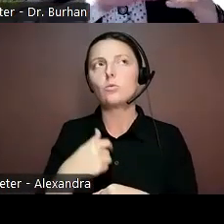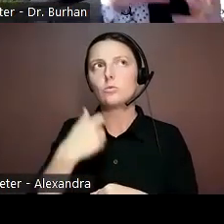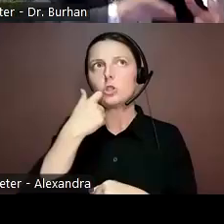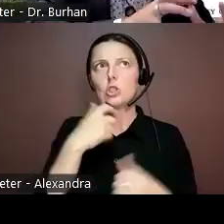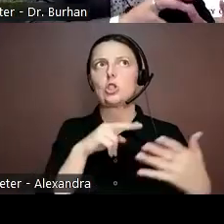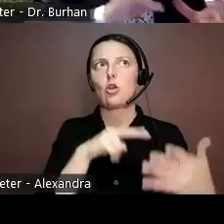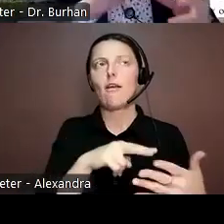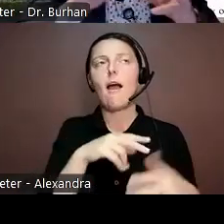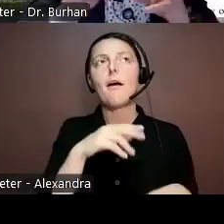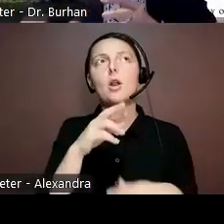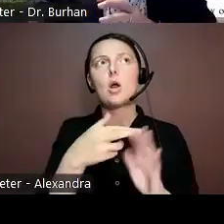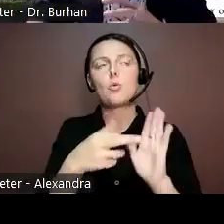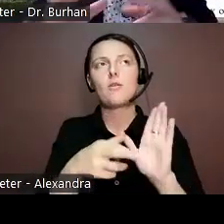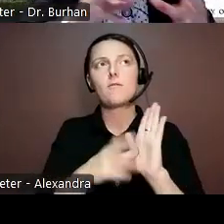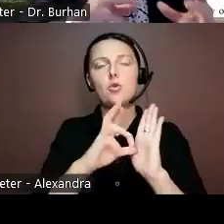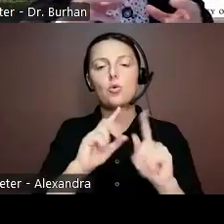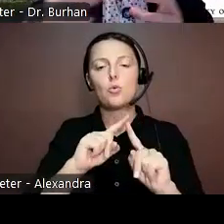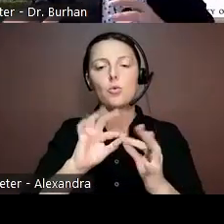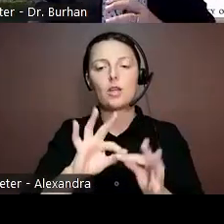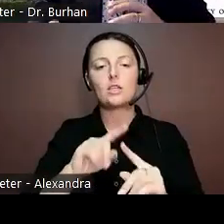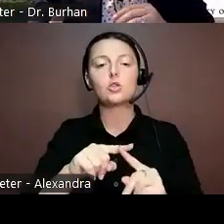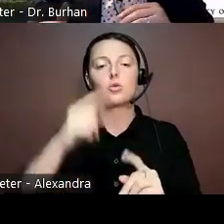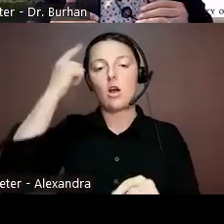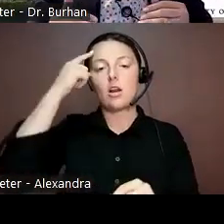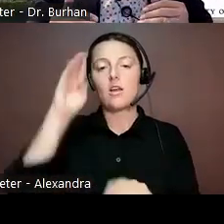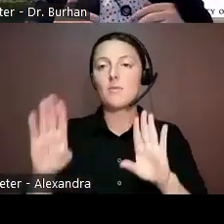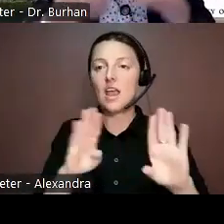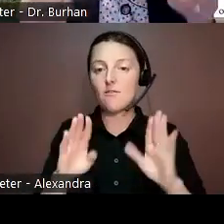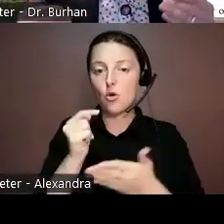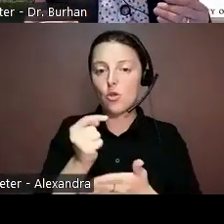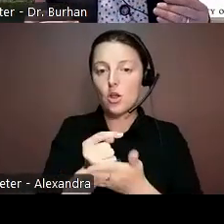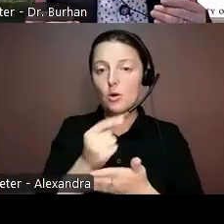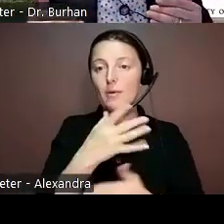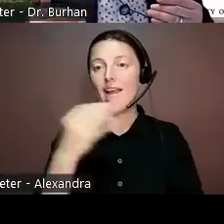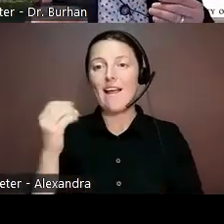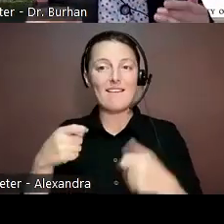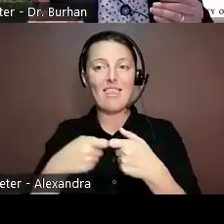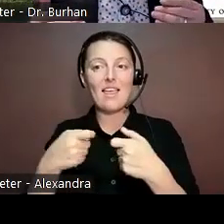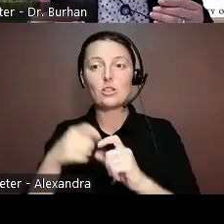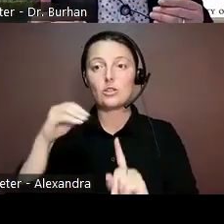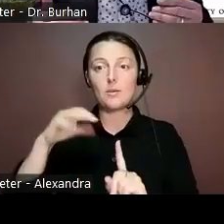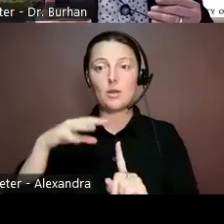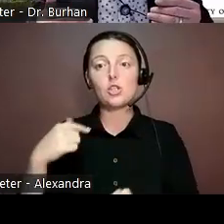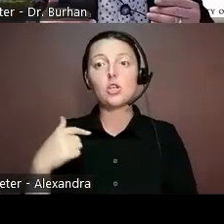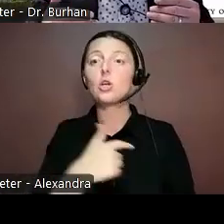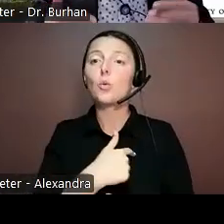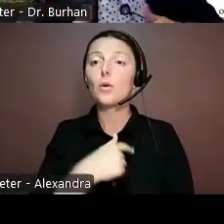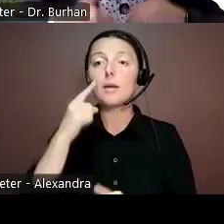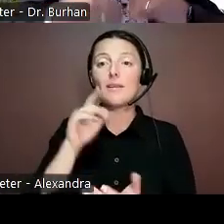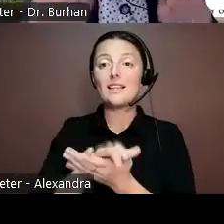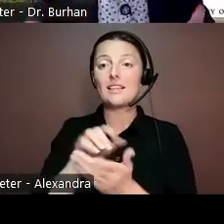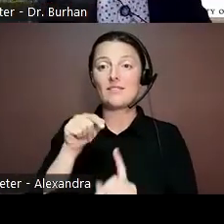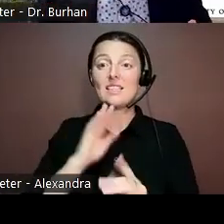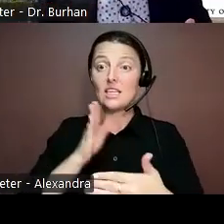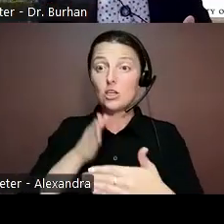cognitive behavioral therapy and magnetic stimulation or electric stimulation, because we think that these interventions are working